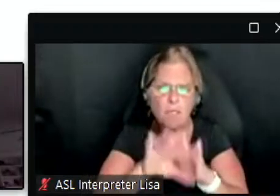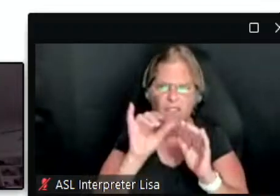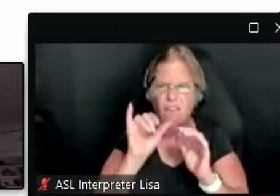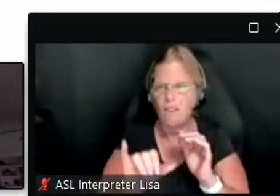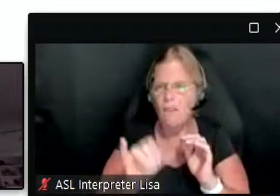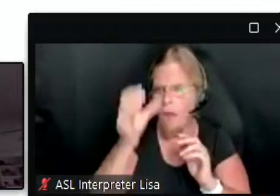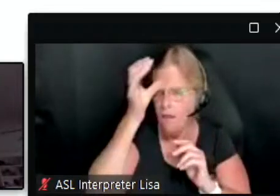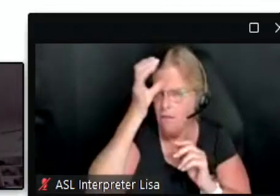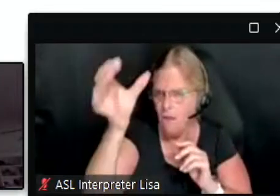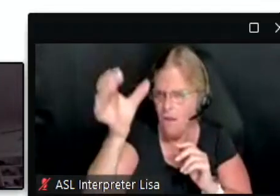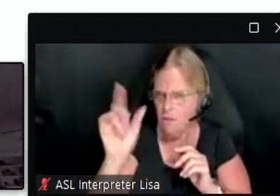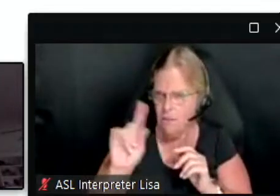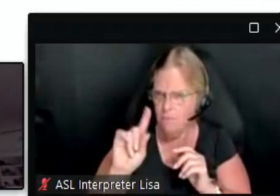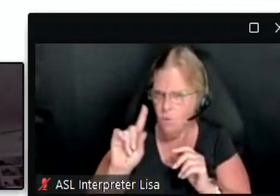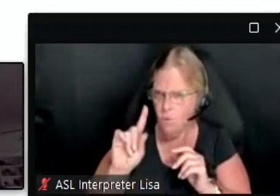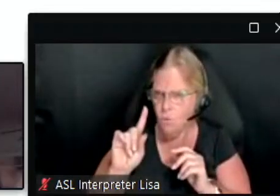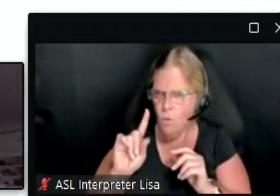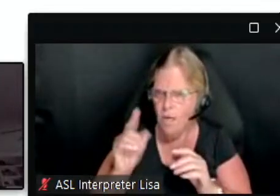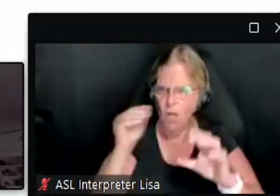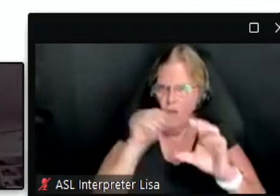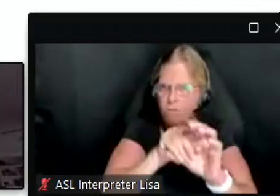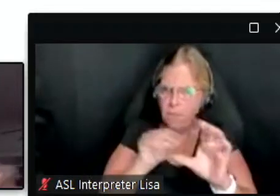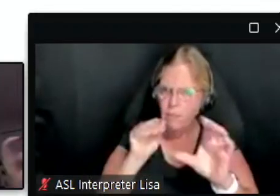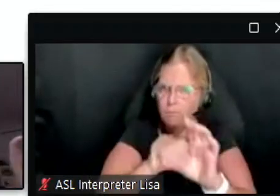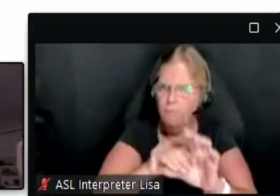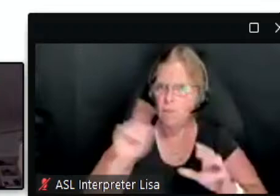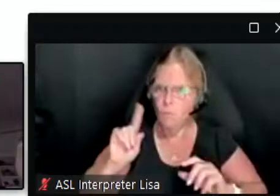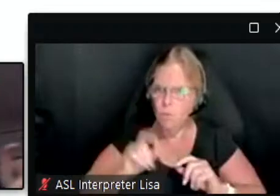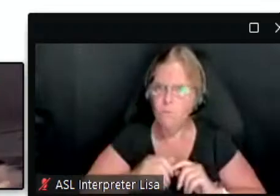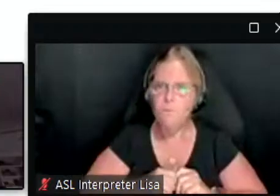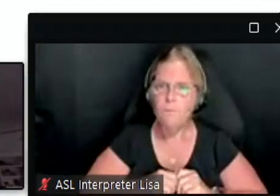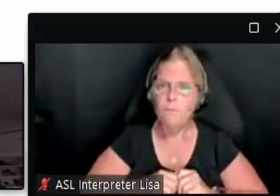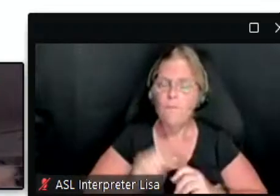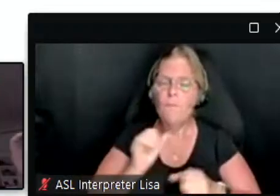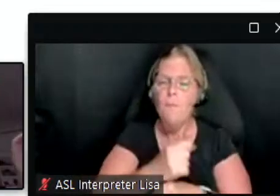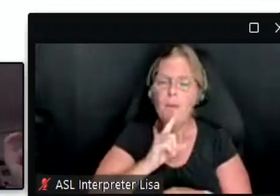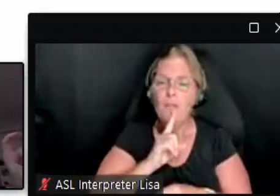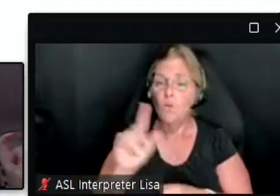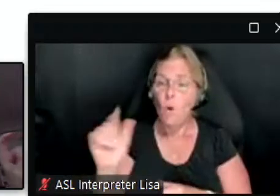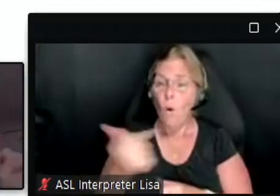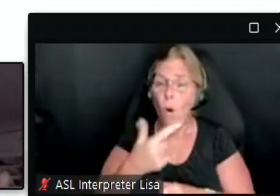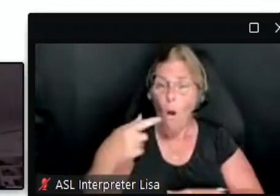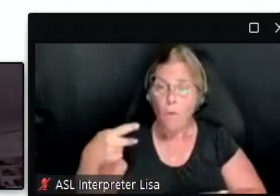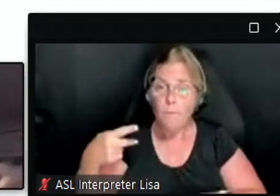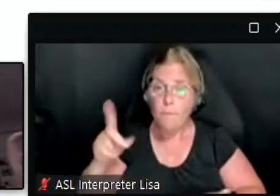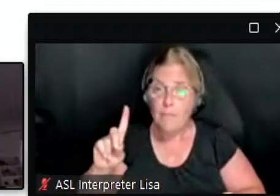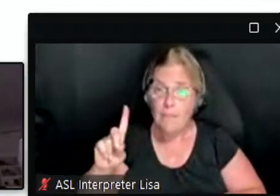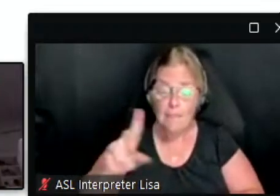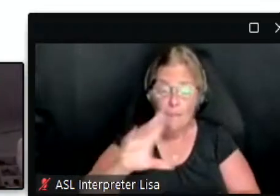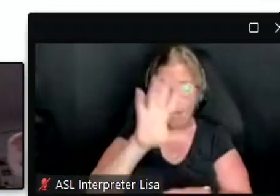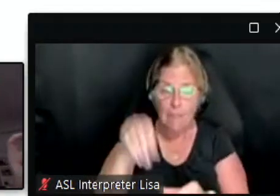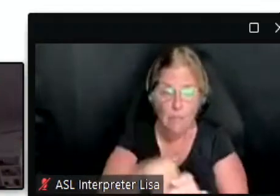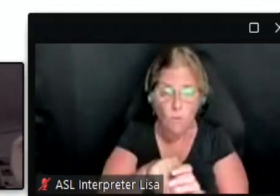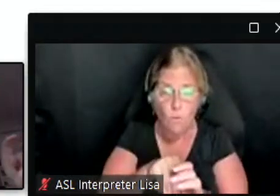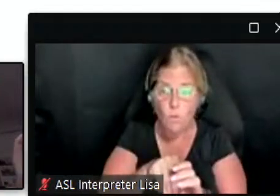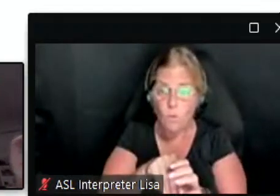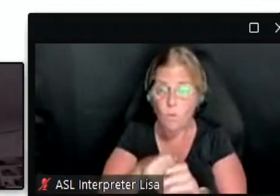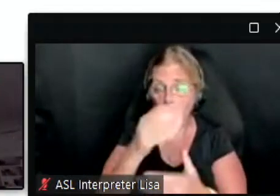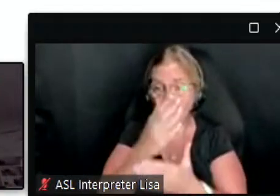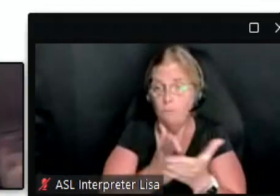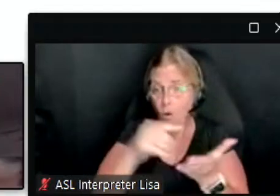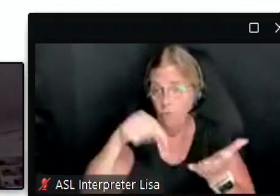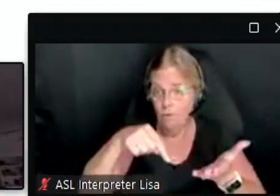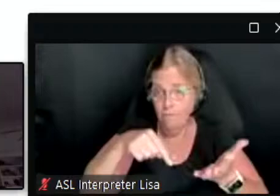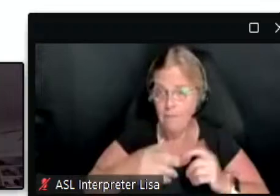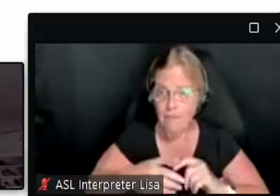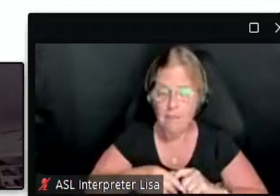And we discussed, ensuring that all professional development includes components of this, whether it's